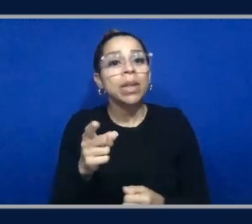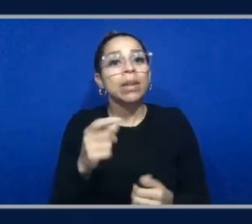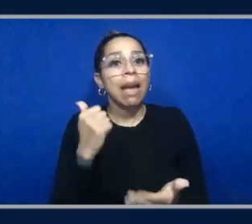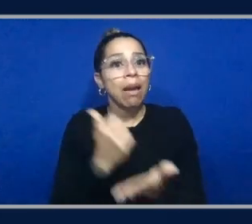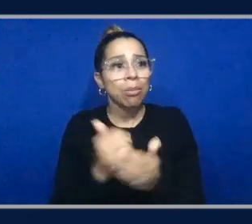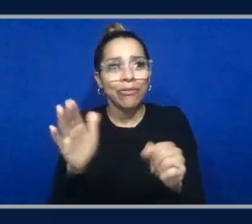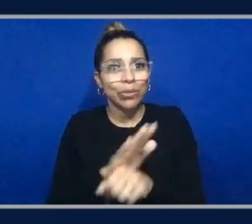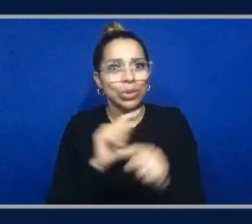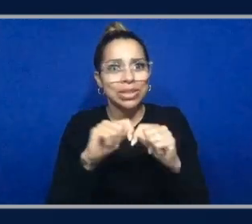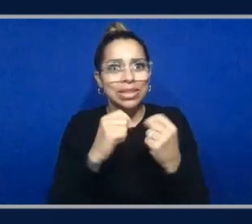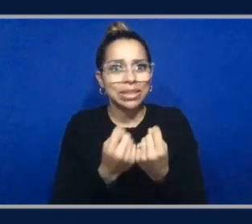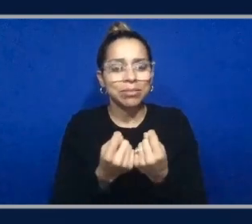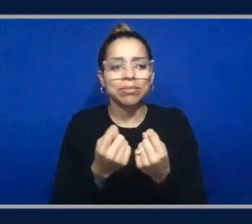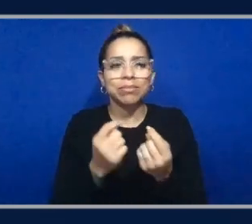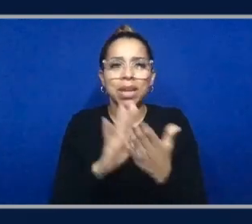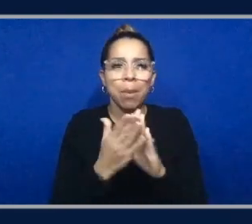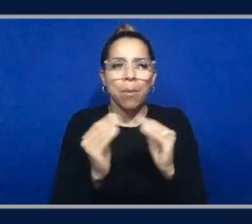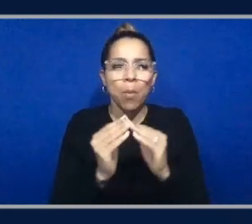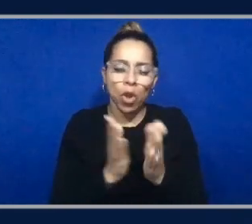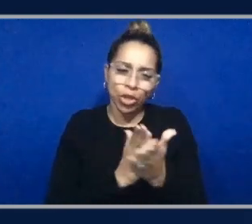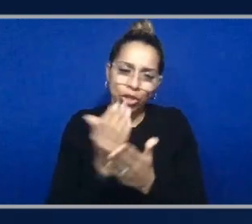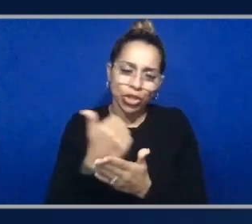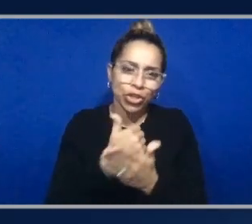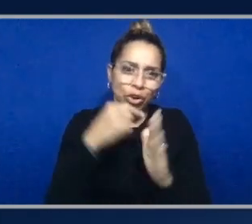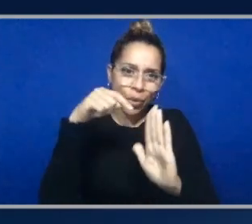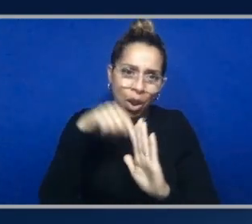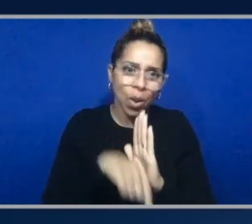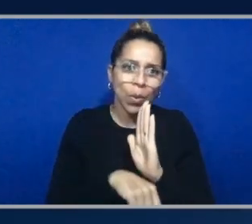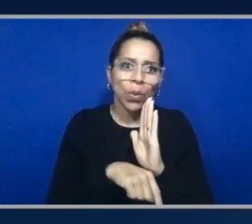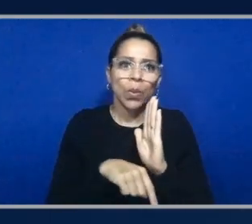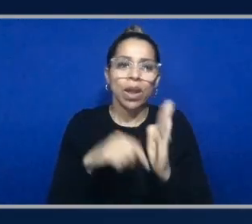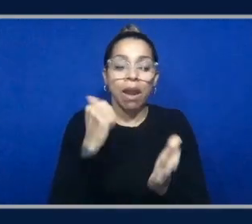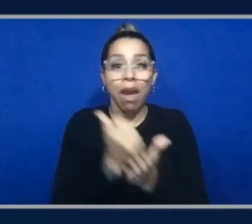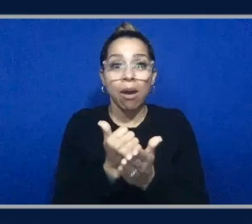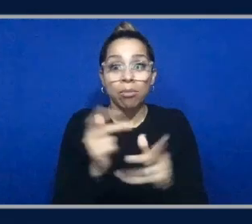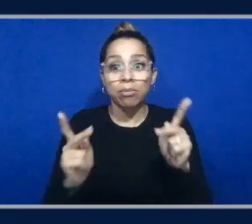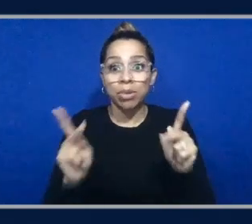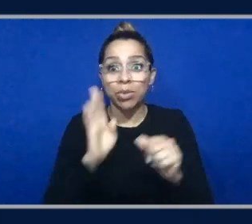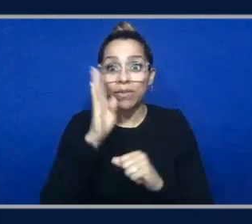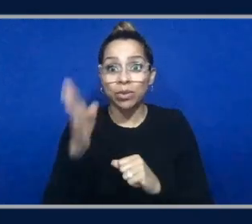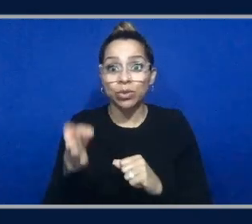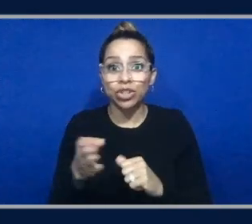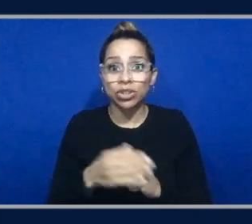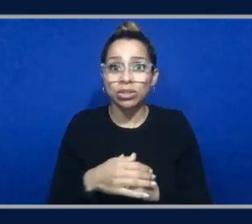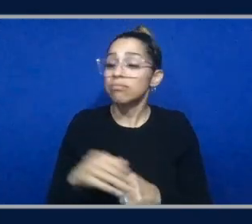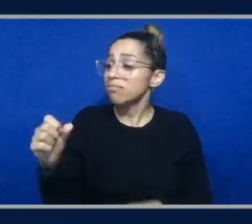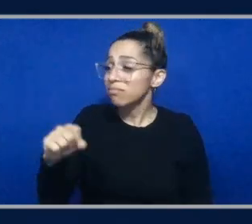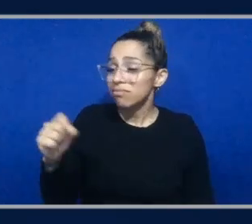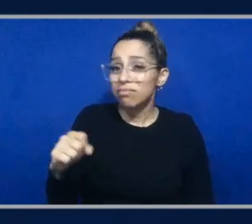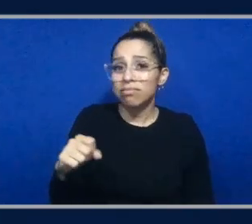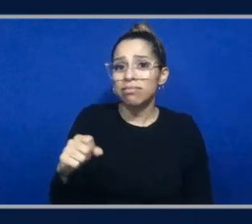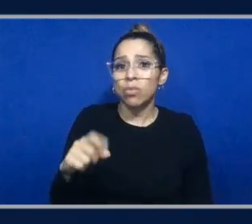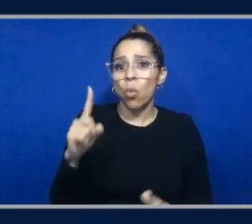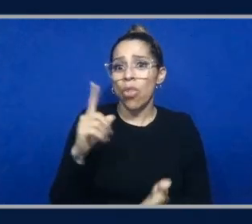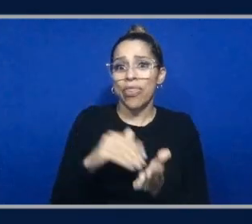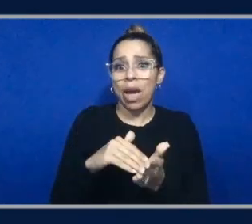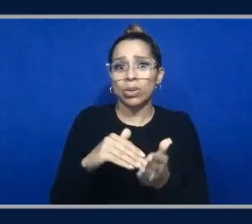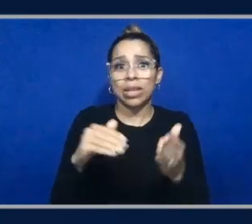it in the future. Yeah, and that's most importantly, that's 1,000 lines of unit tests I didn't have to